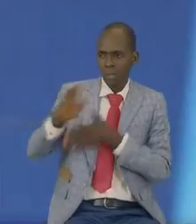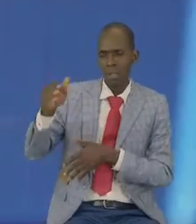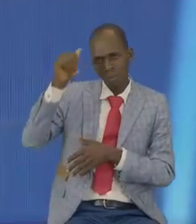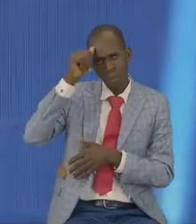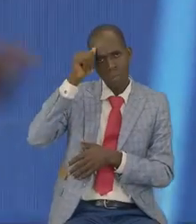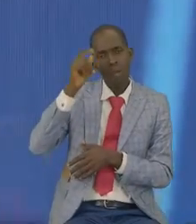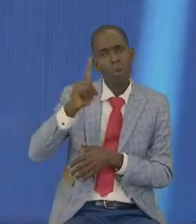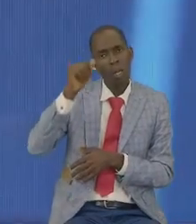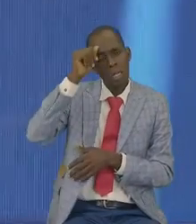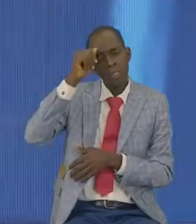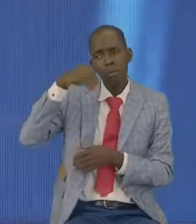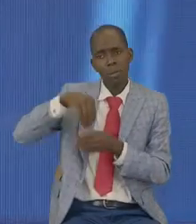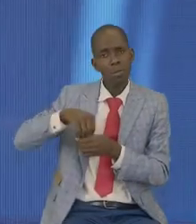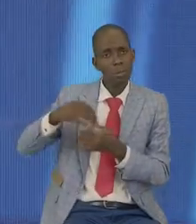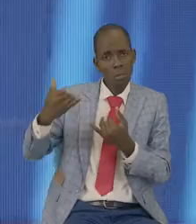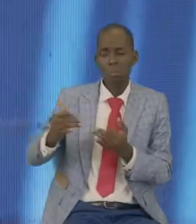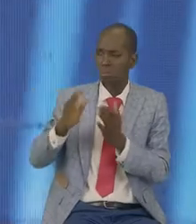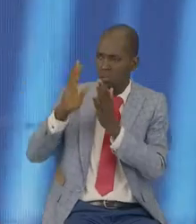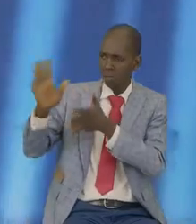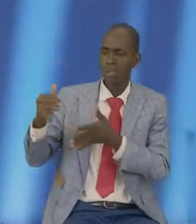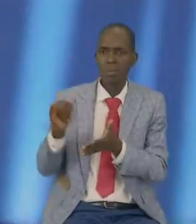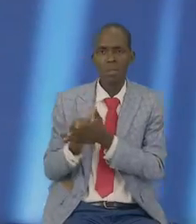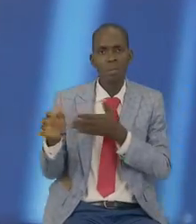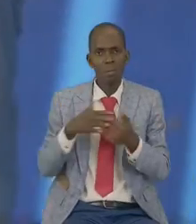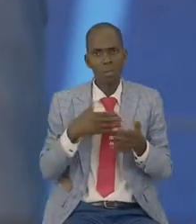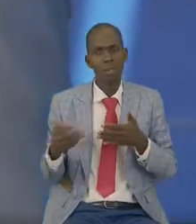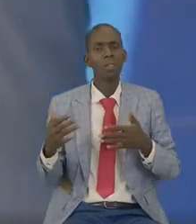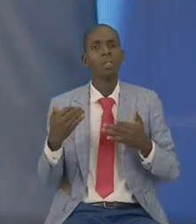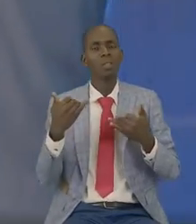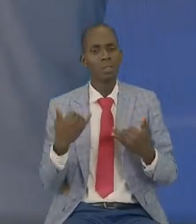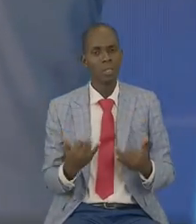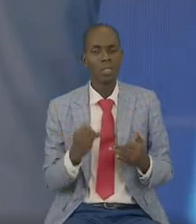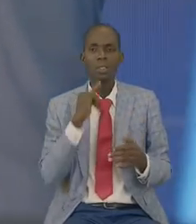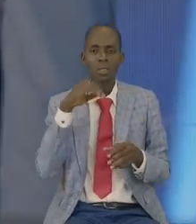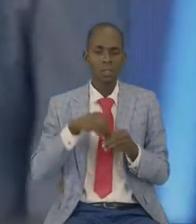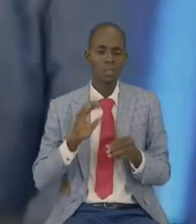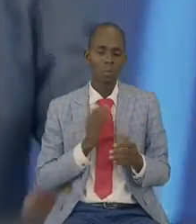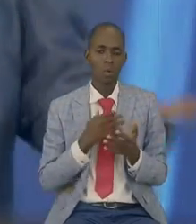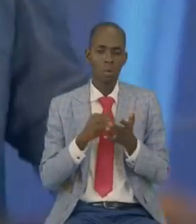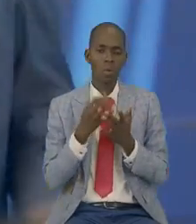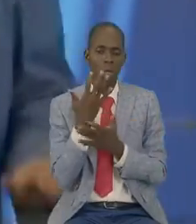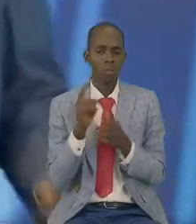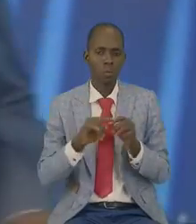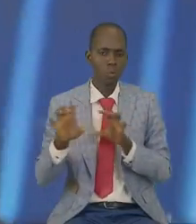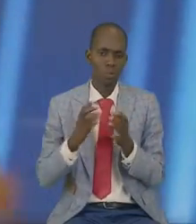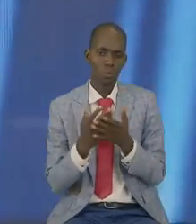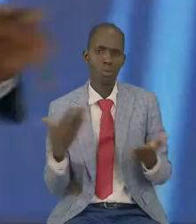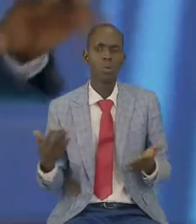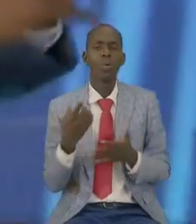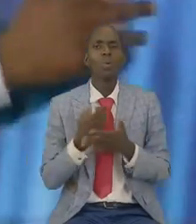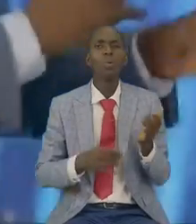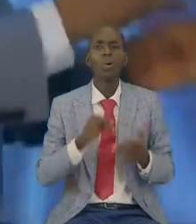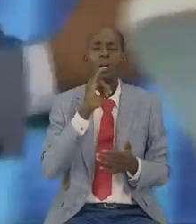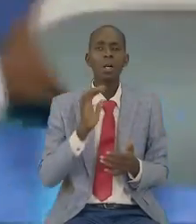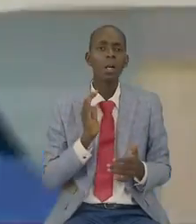gone, and the chariots of Egypt, they are all gone. They are all drowned in the Red Sea. What's our problem now?